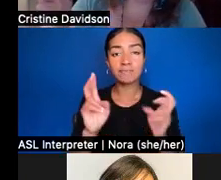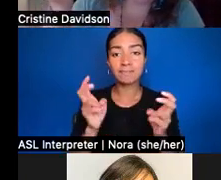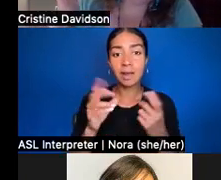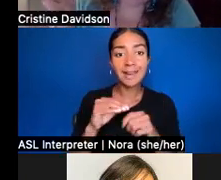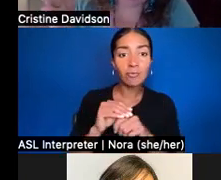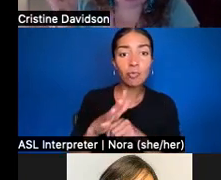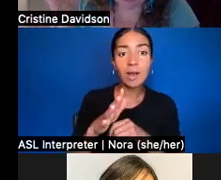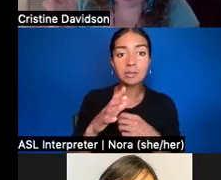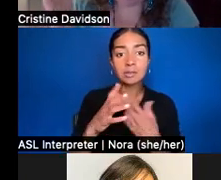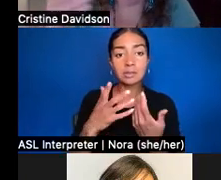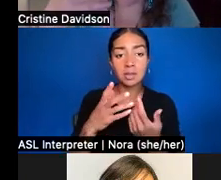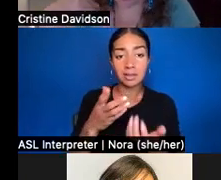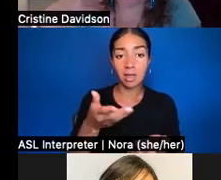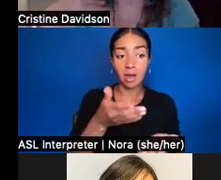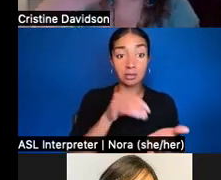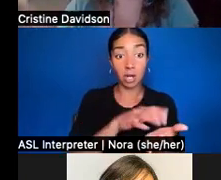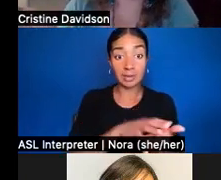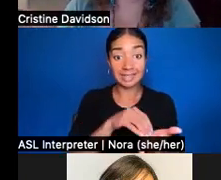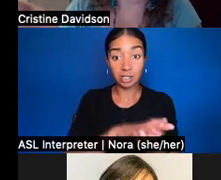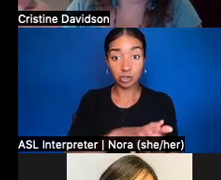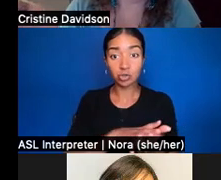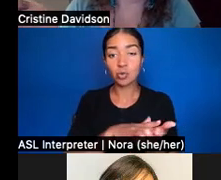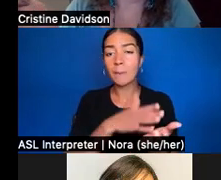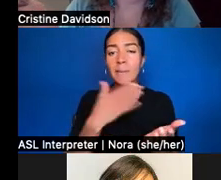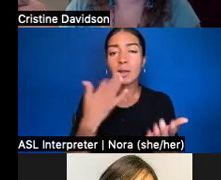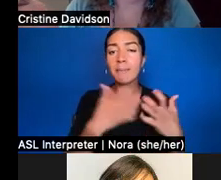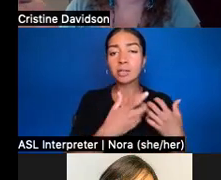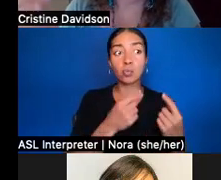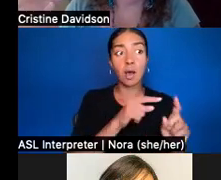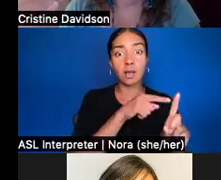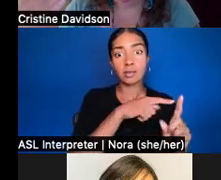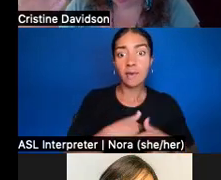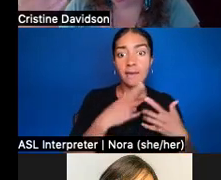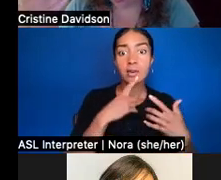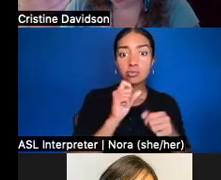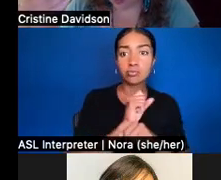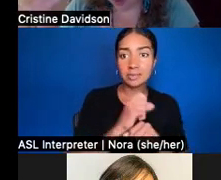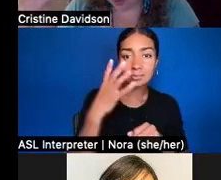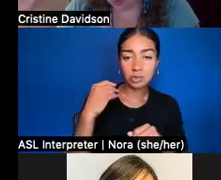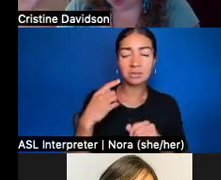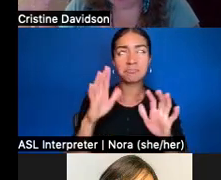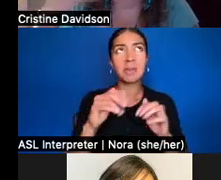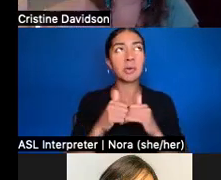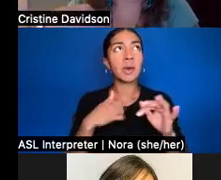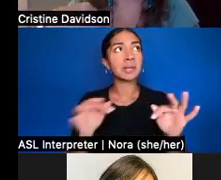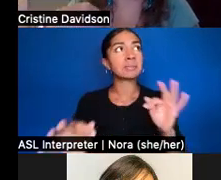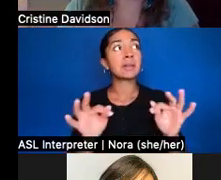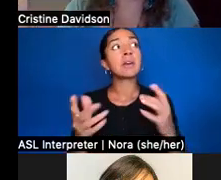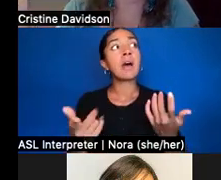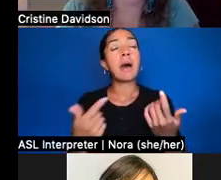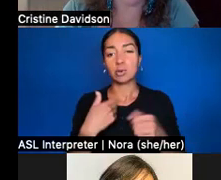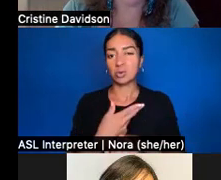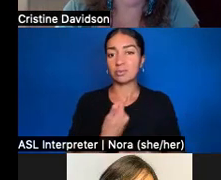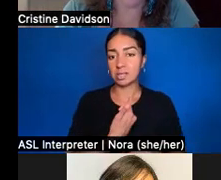you know, I'm gonna just try, like, I'll just use myself as an example. So if I have been